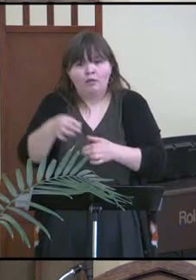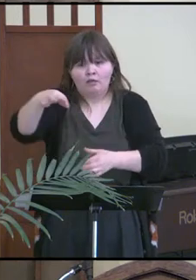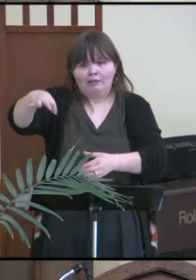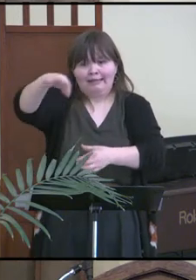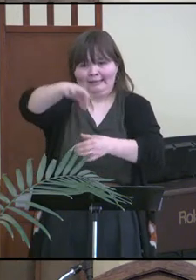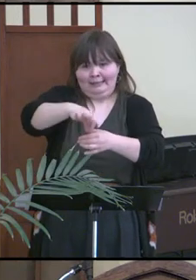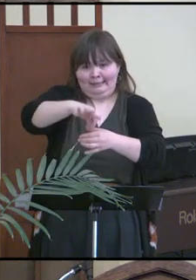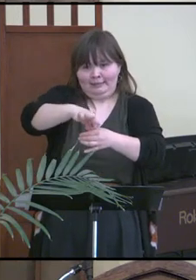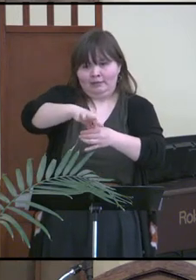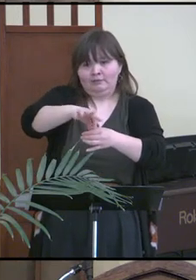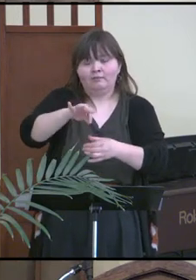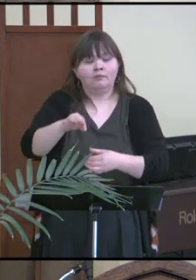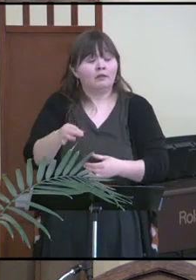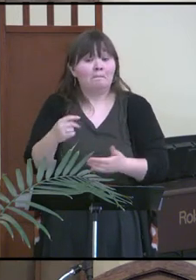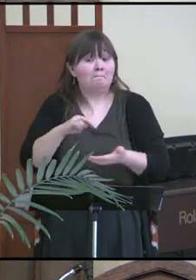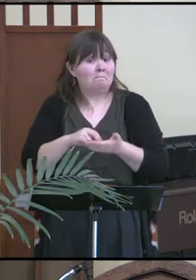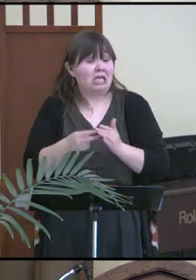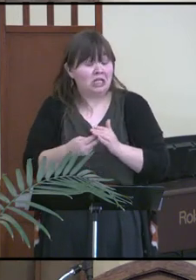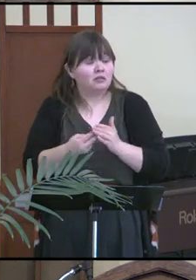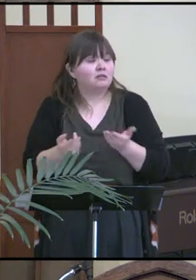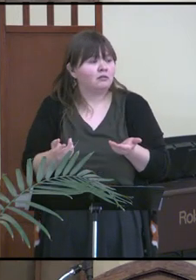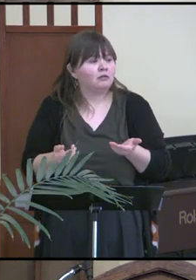intinction method. That means